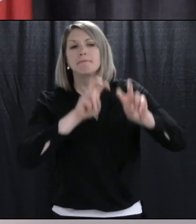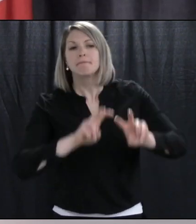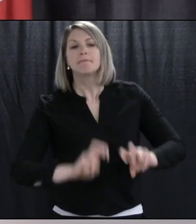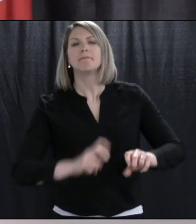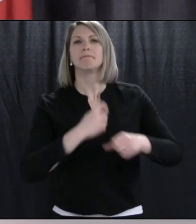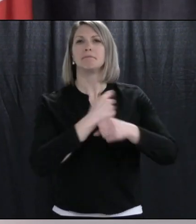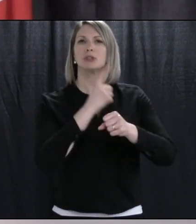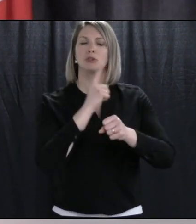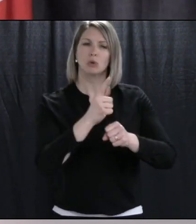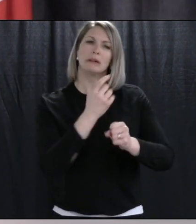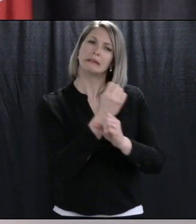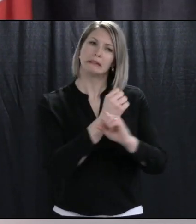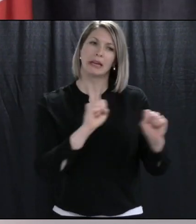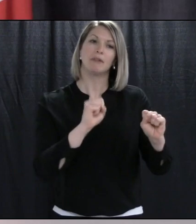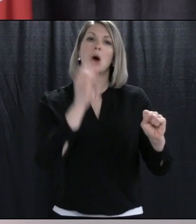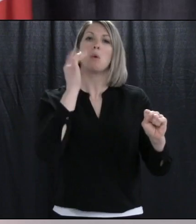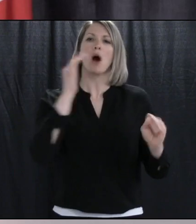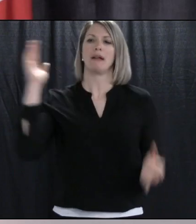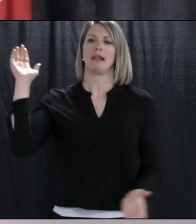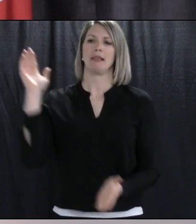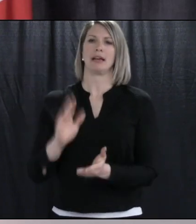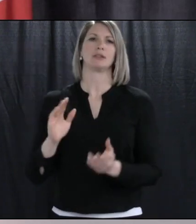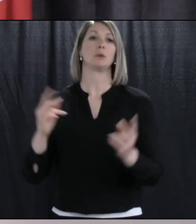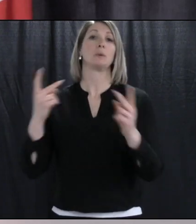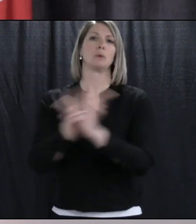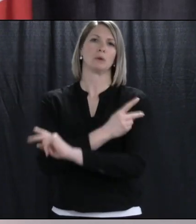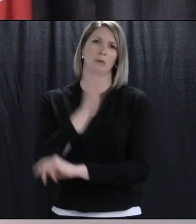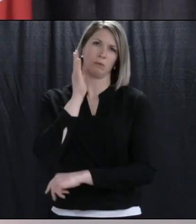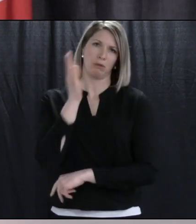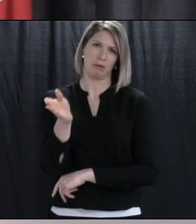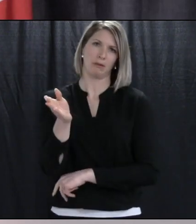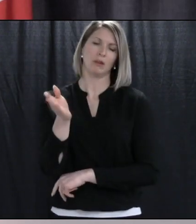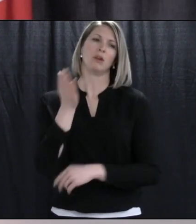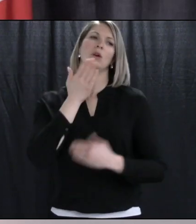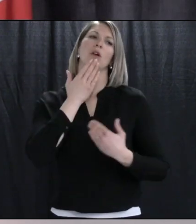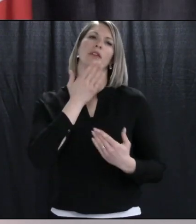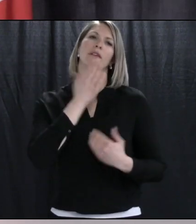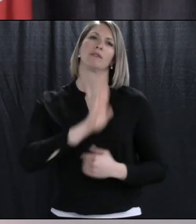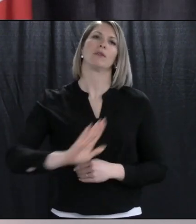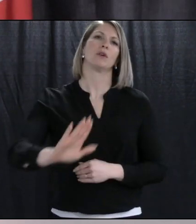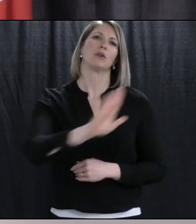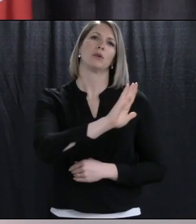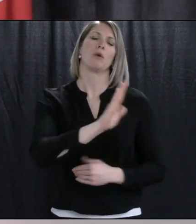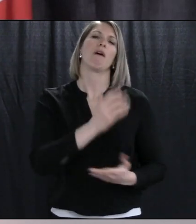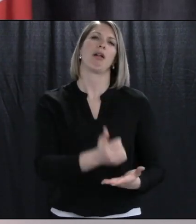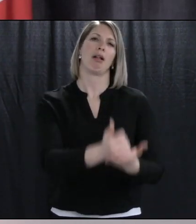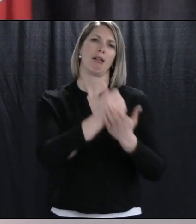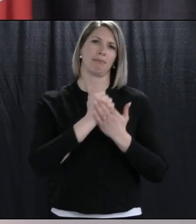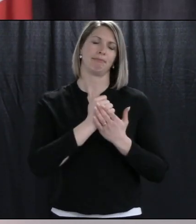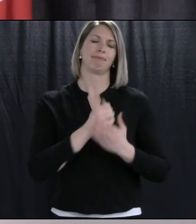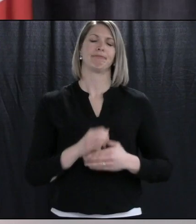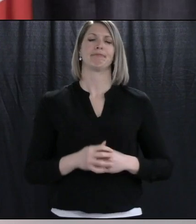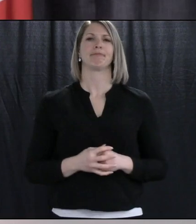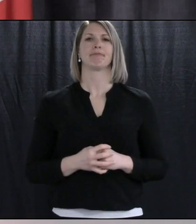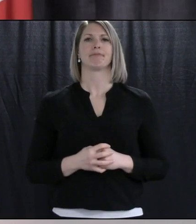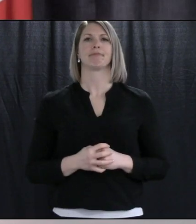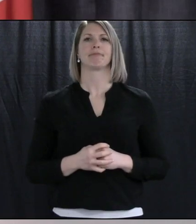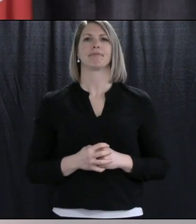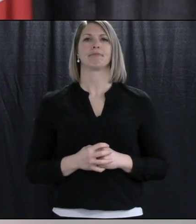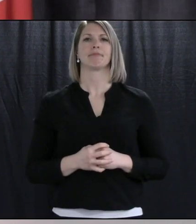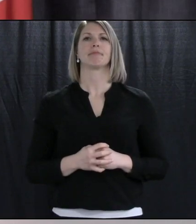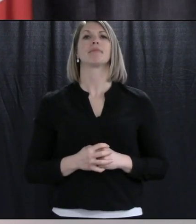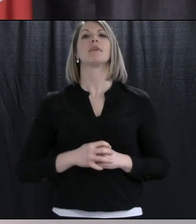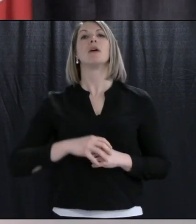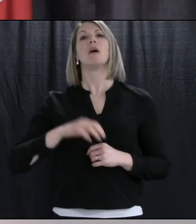risk of transmission to others in our communities. So I thank you for doing your part. We must remember the importance of adhering